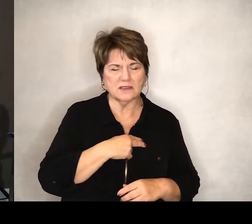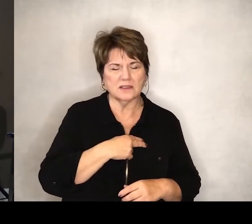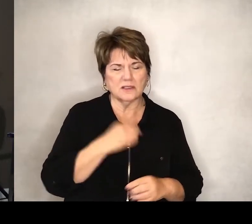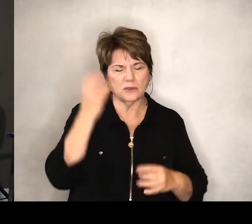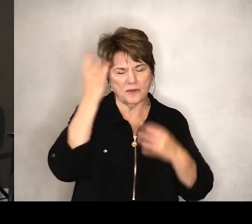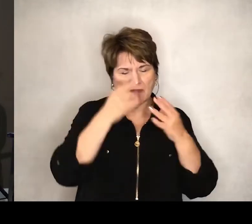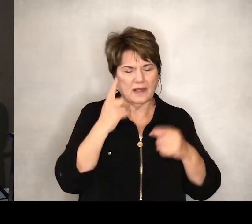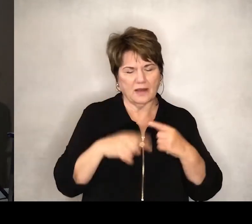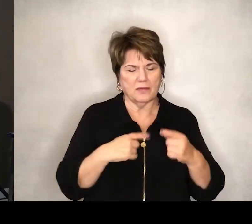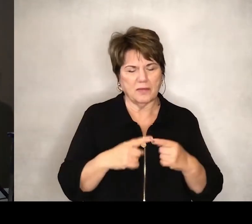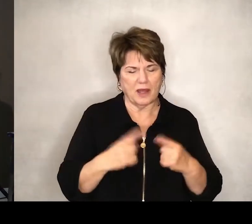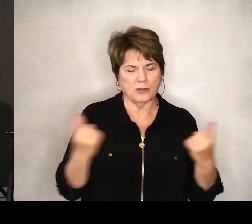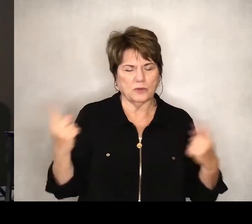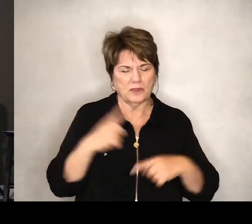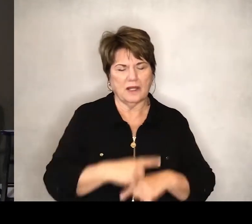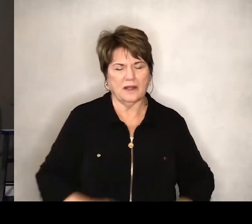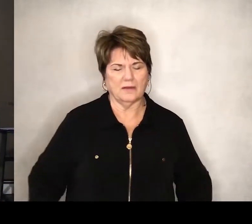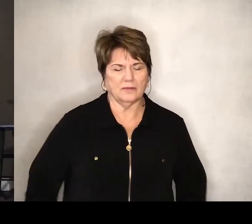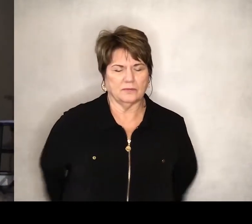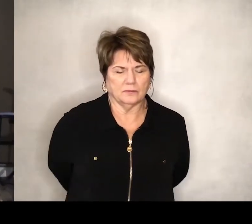reflect on this day.